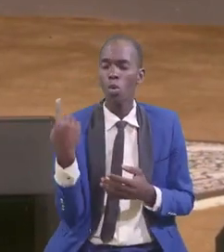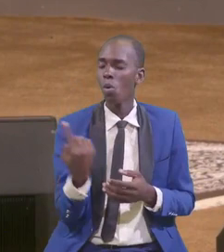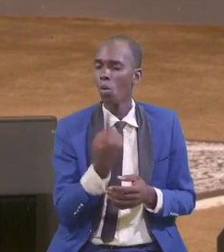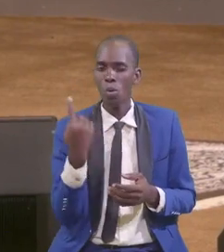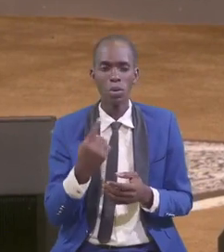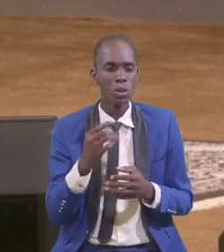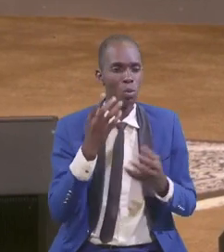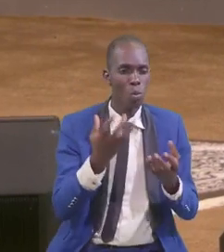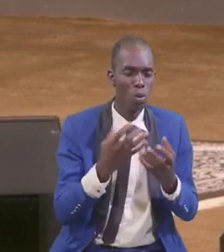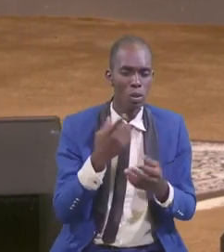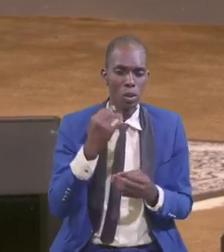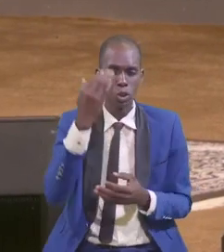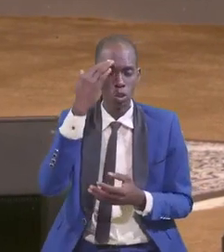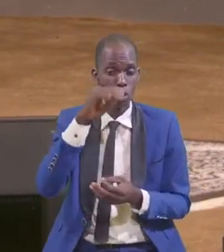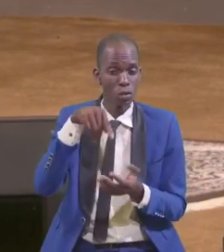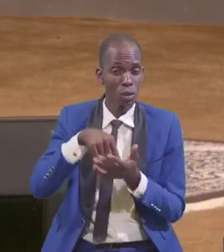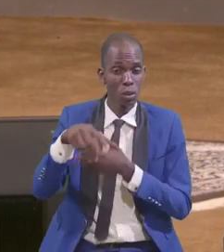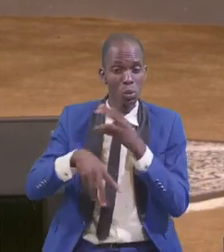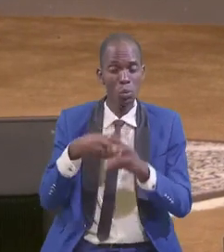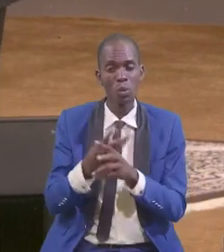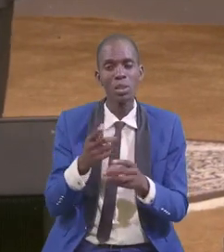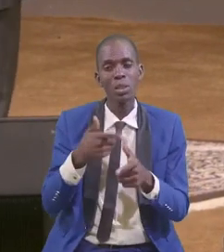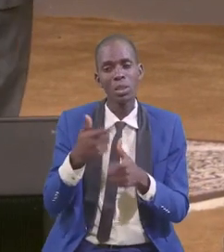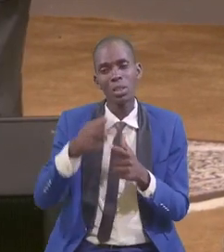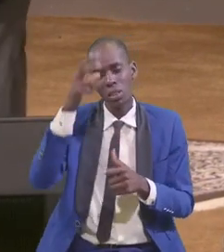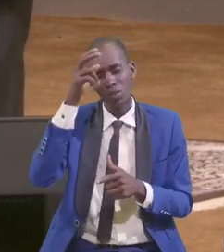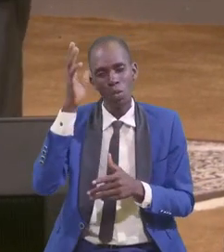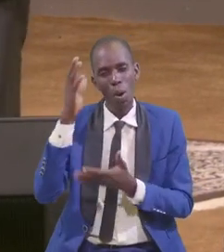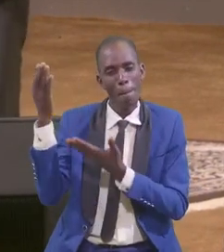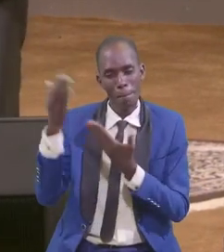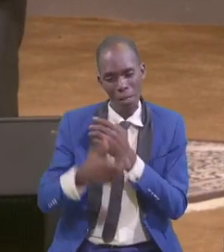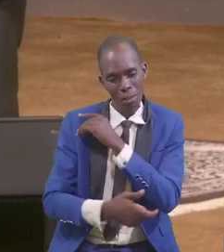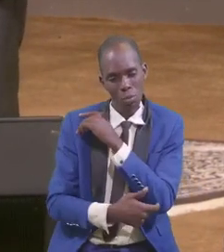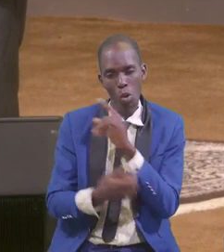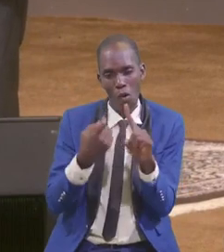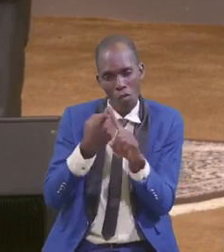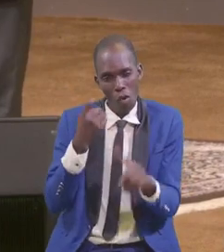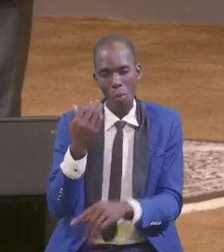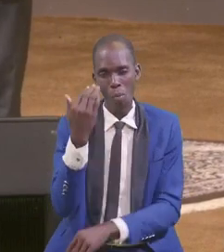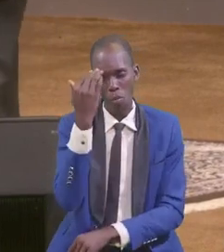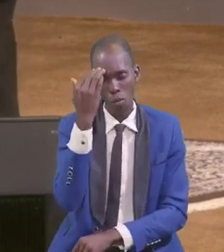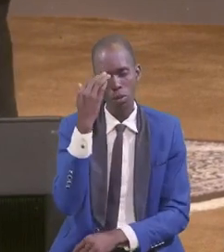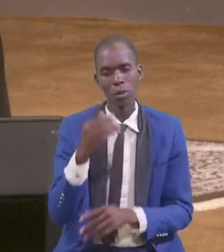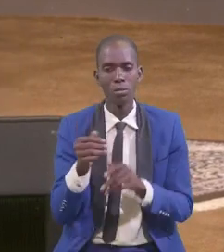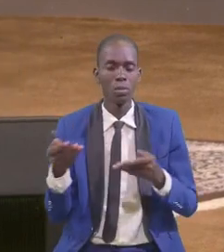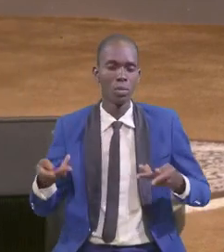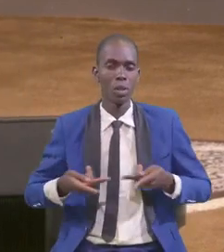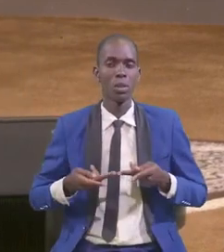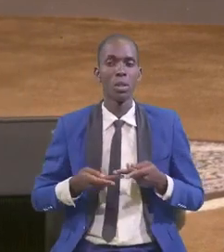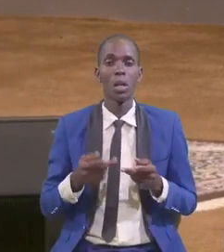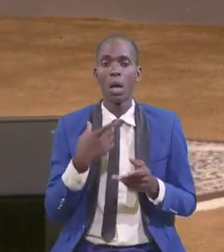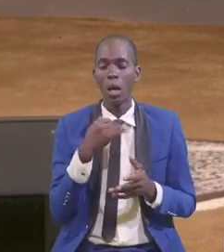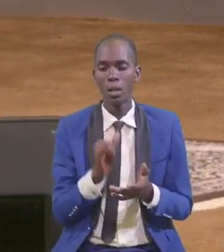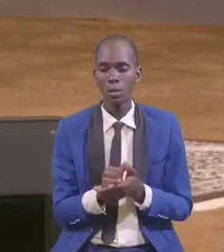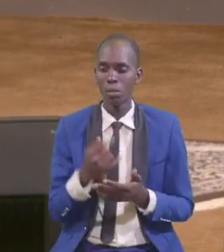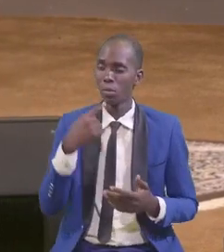this world, he'll bring the temptation from that area. And when he came, he said, if thou be the Son of God,